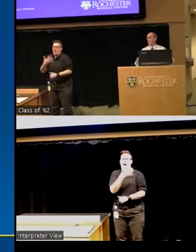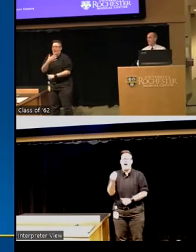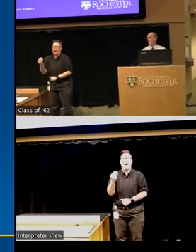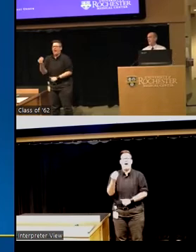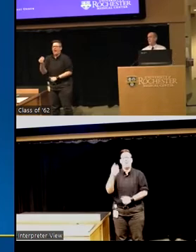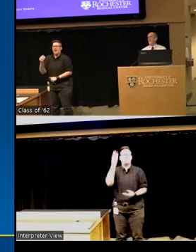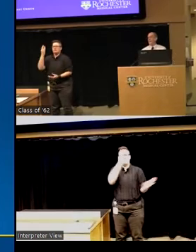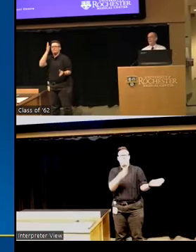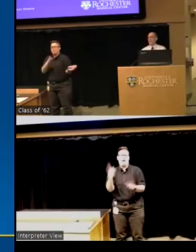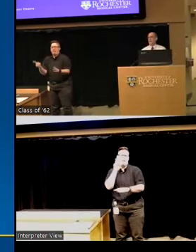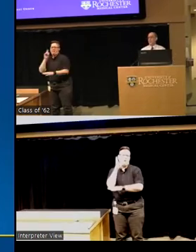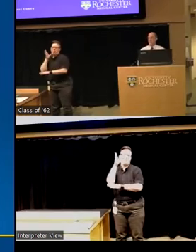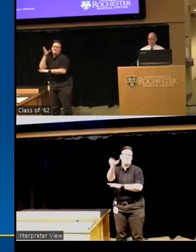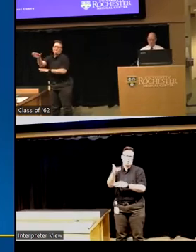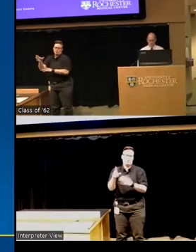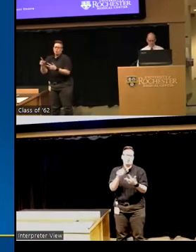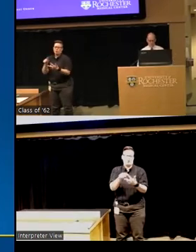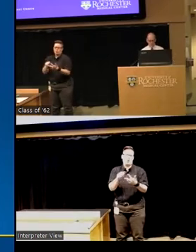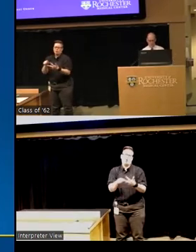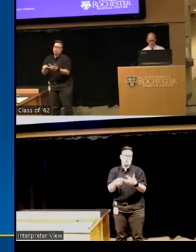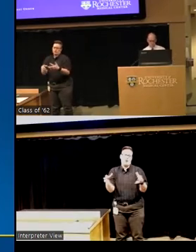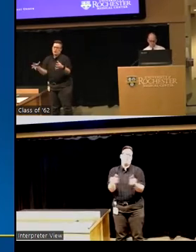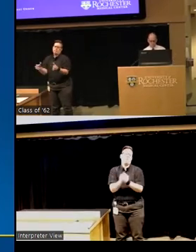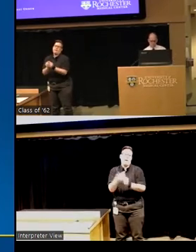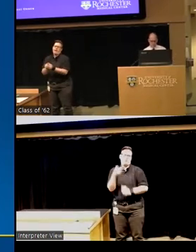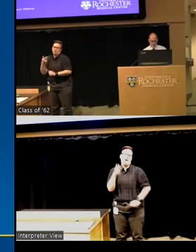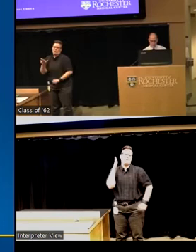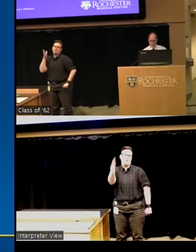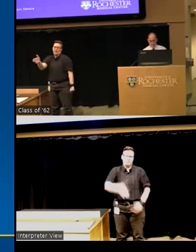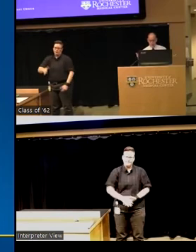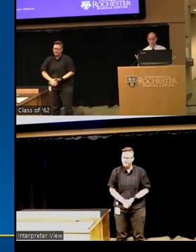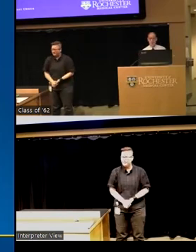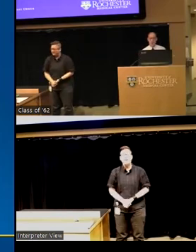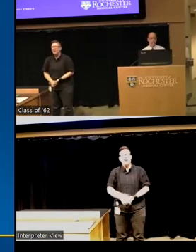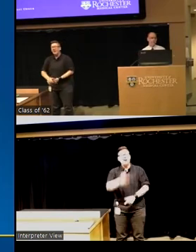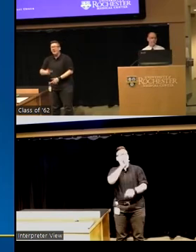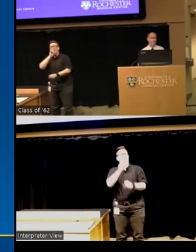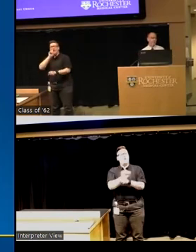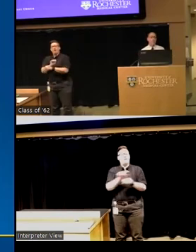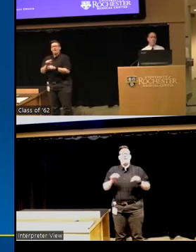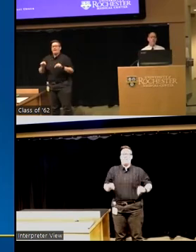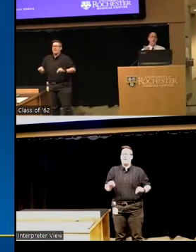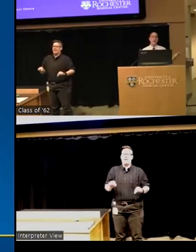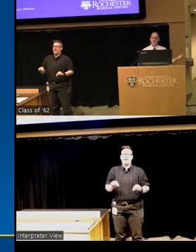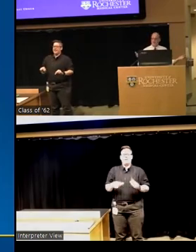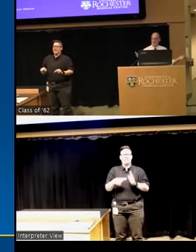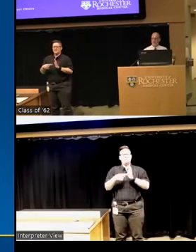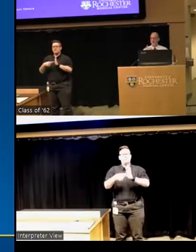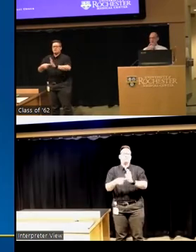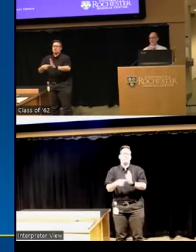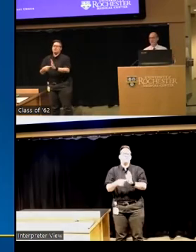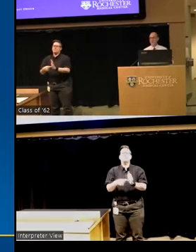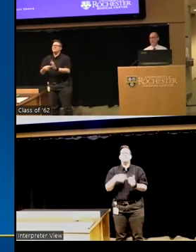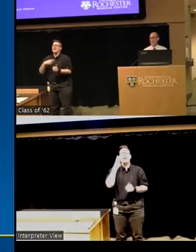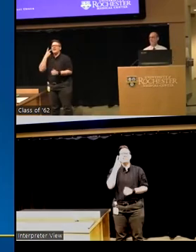the future combined grand rounds in the future. And this really does symbolize kind of the past, I see